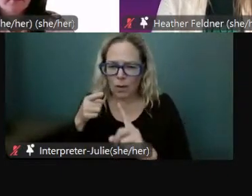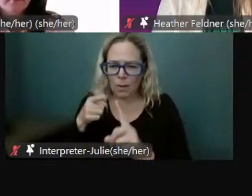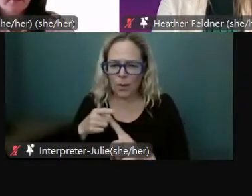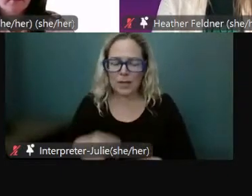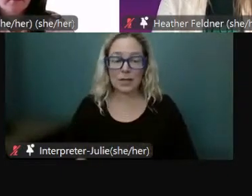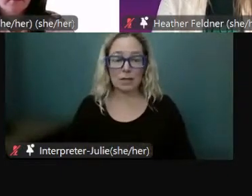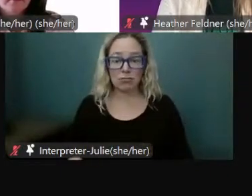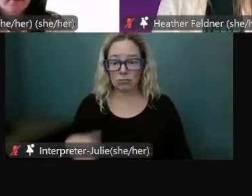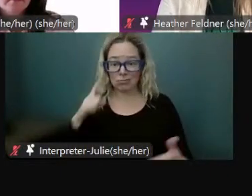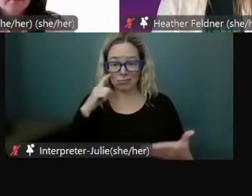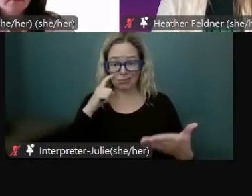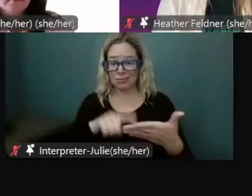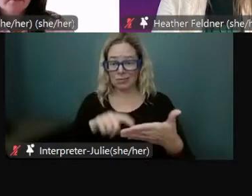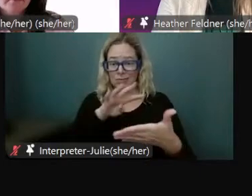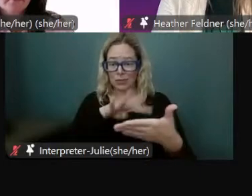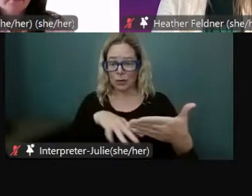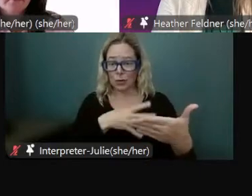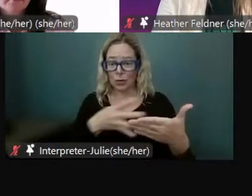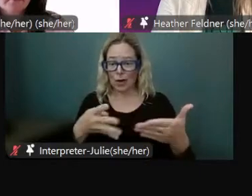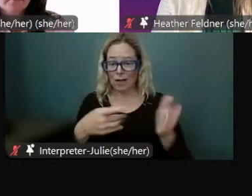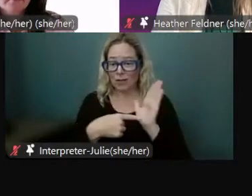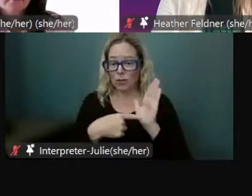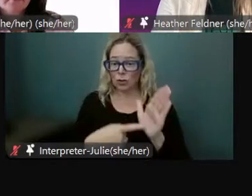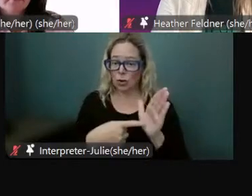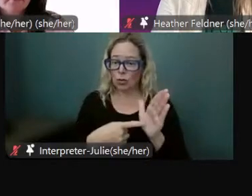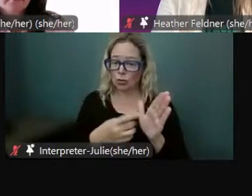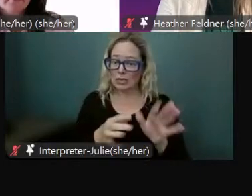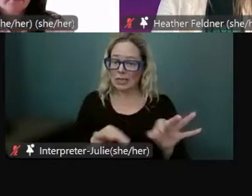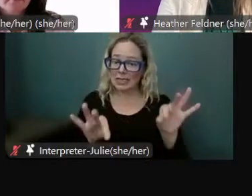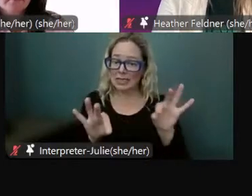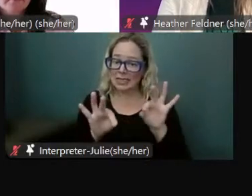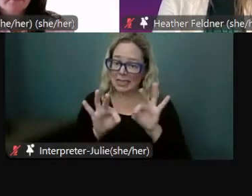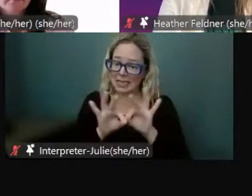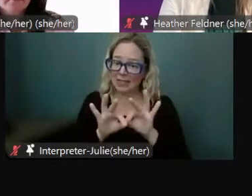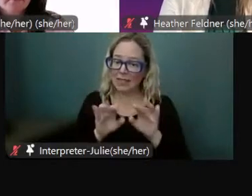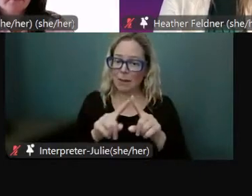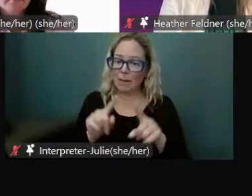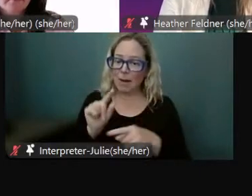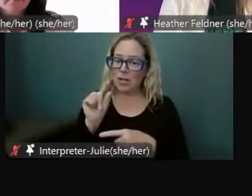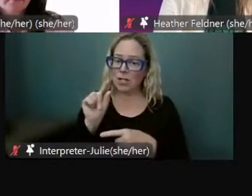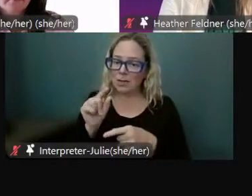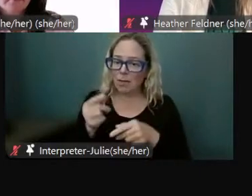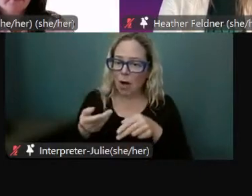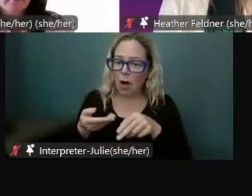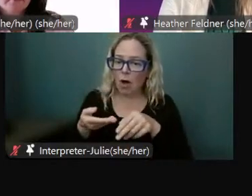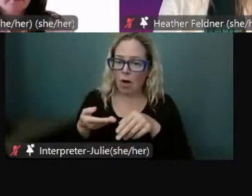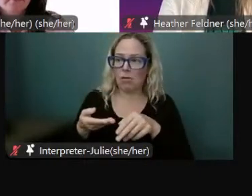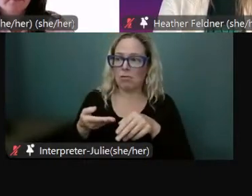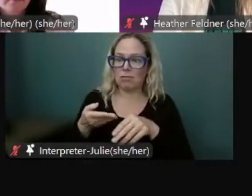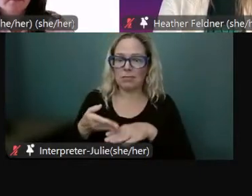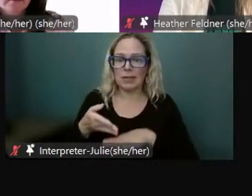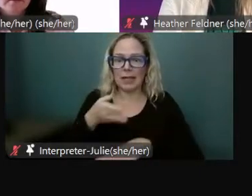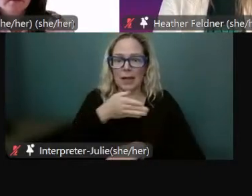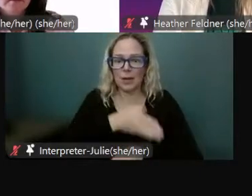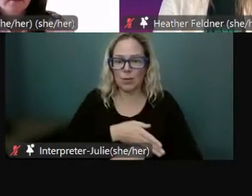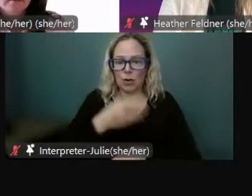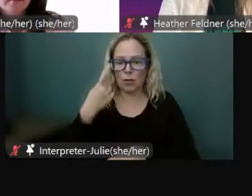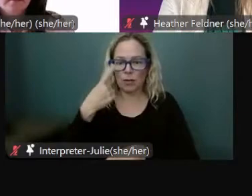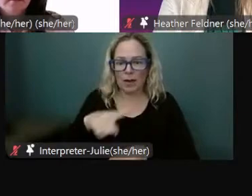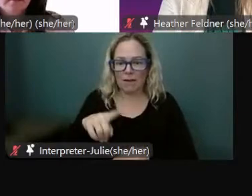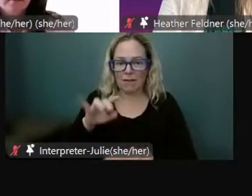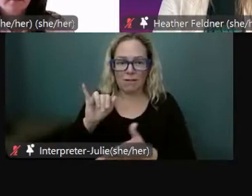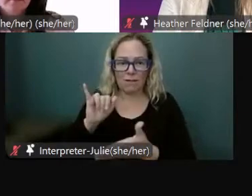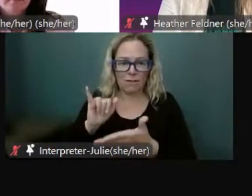is a significant but relatively small improvement in explicit disability bias with